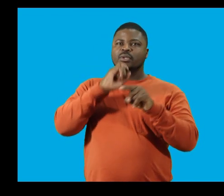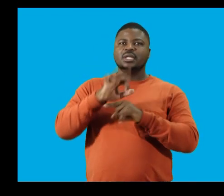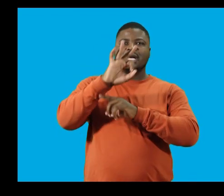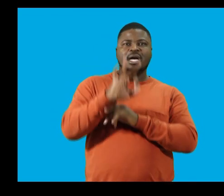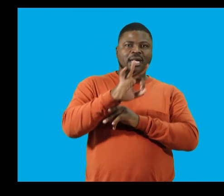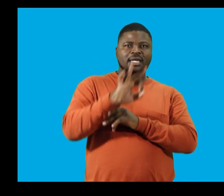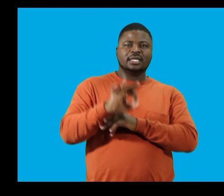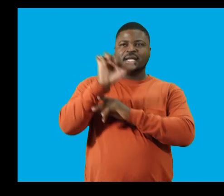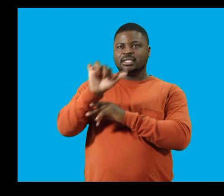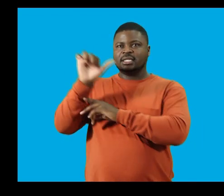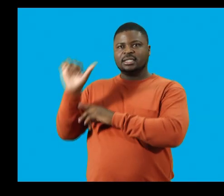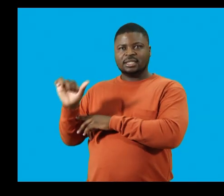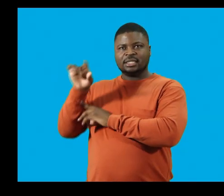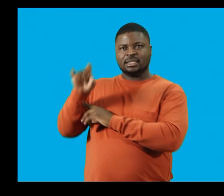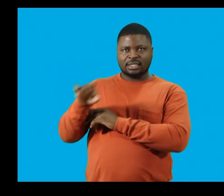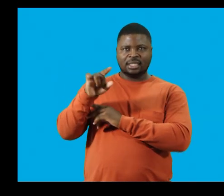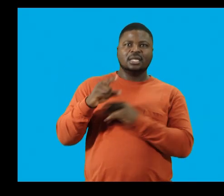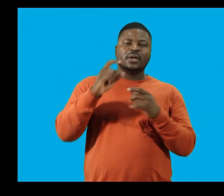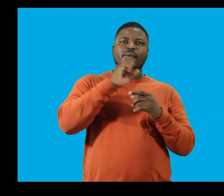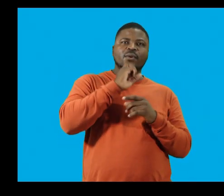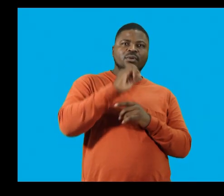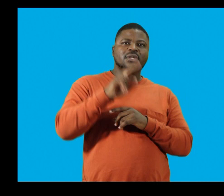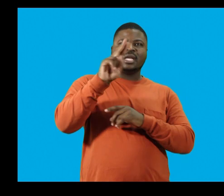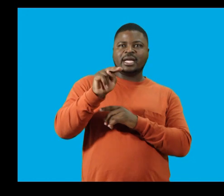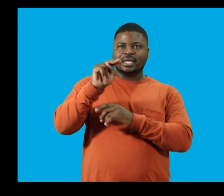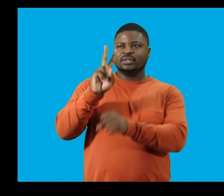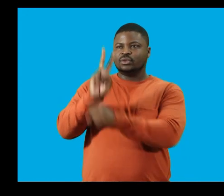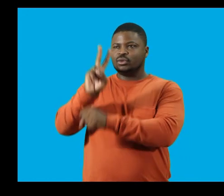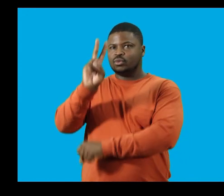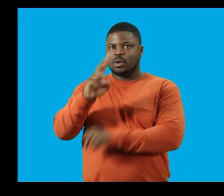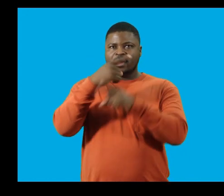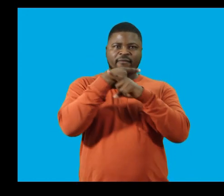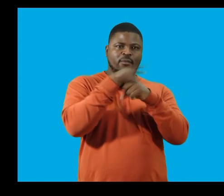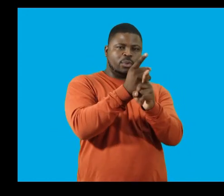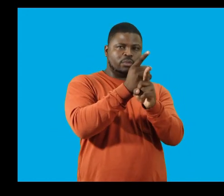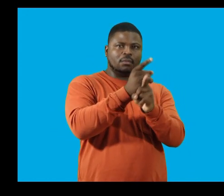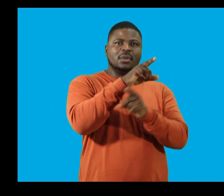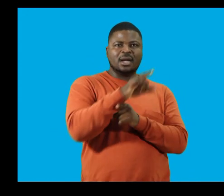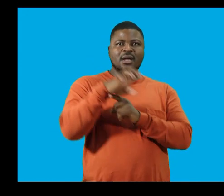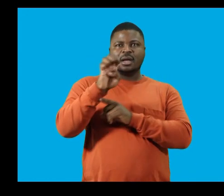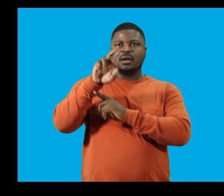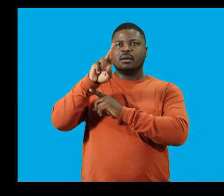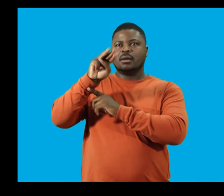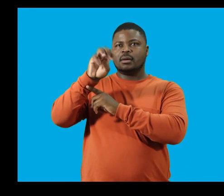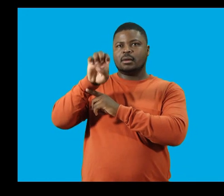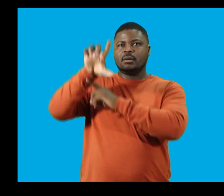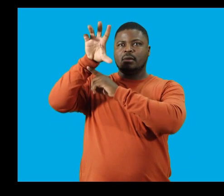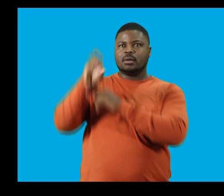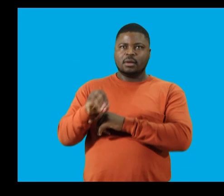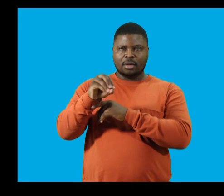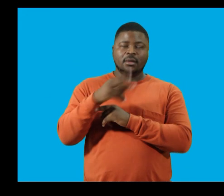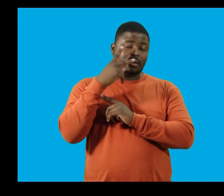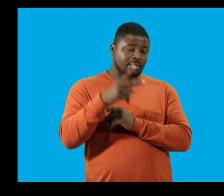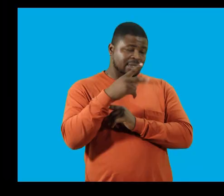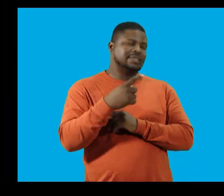the R66 onto the N12 and then straight to Ermelo.